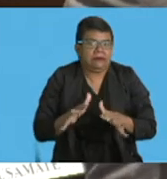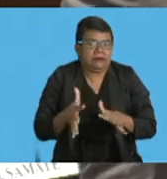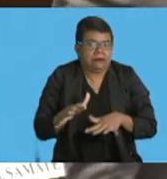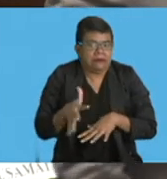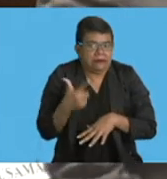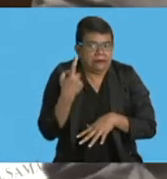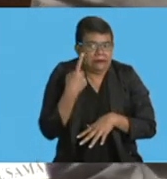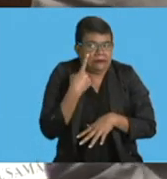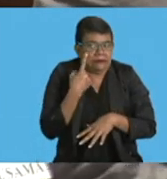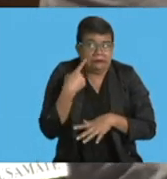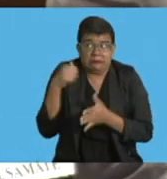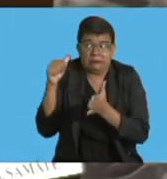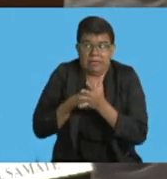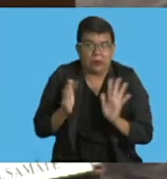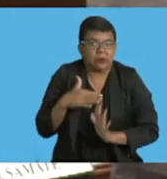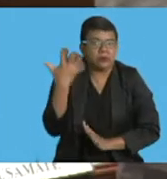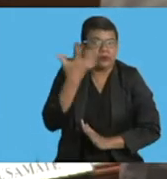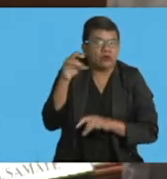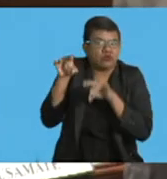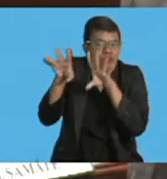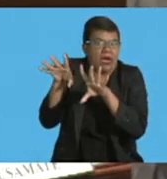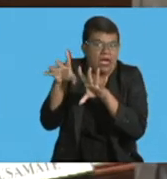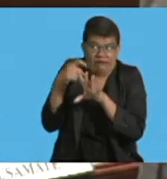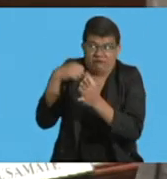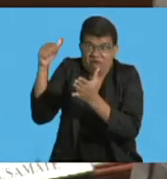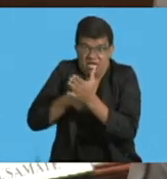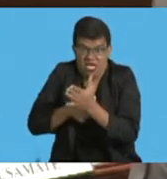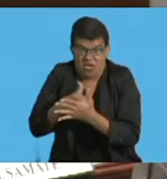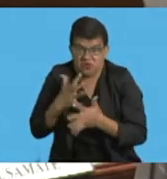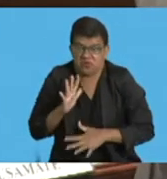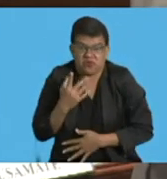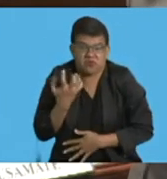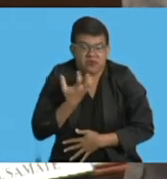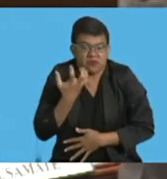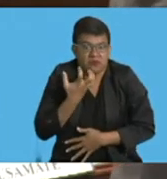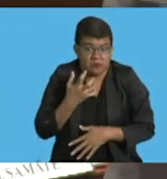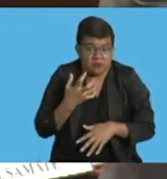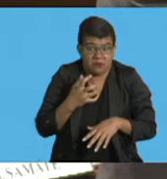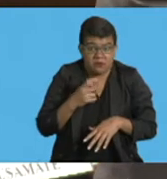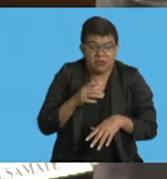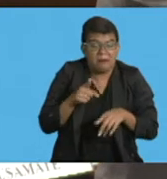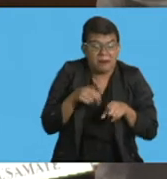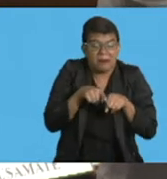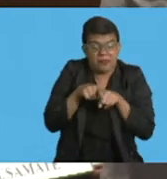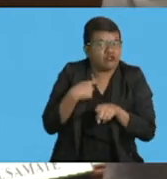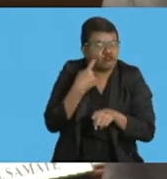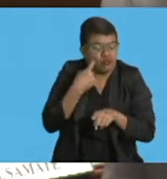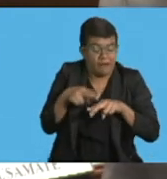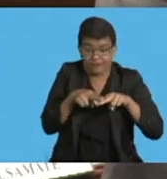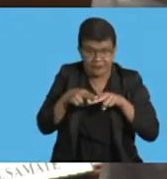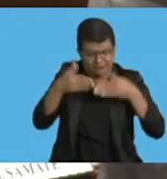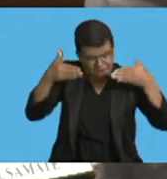not? It will mean that we need to take certain measures. The hospitality industry, the tourism sector needs to take various measures to be